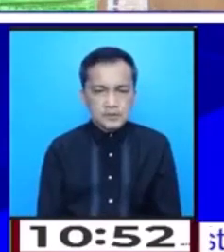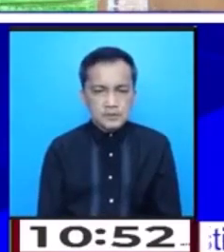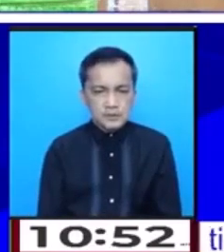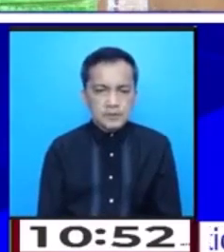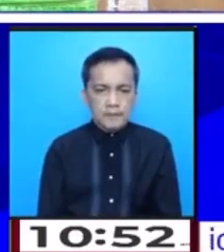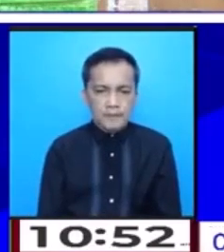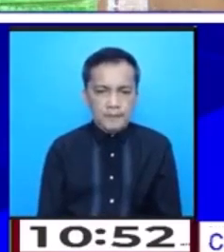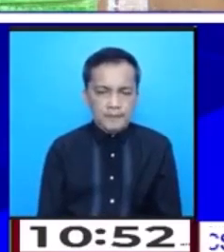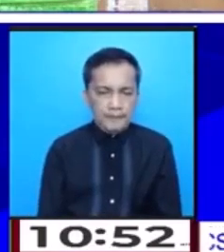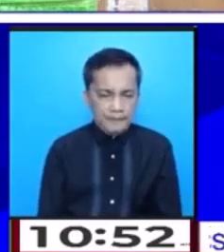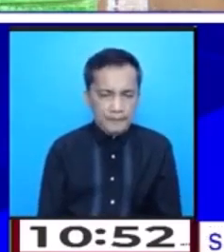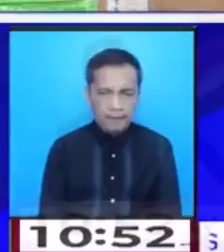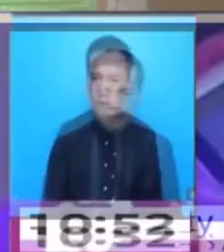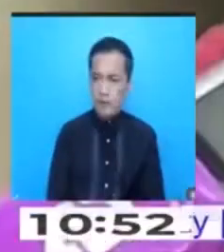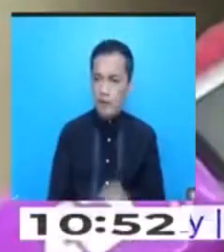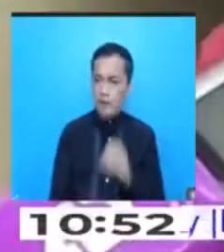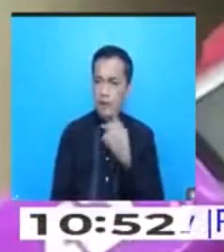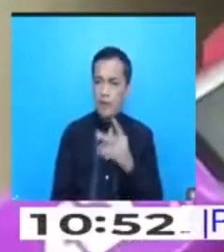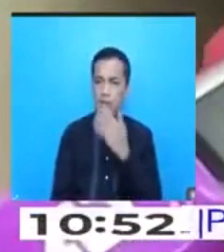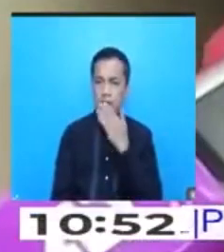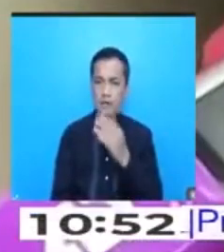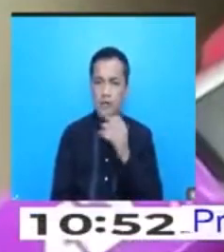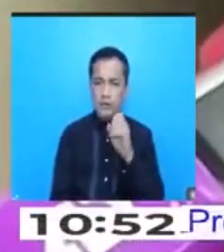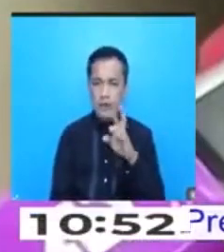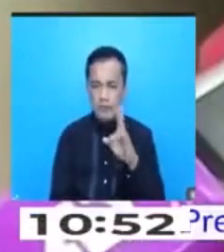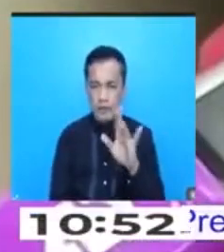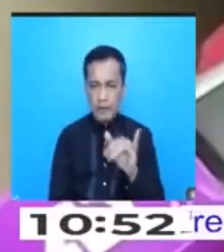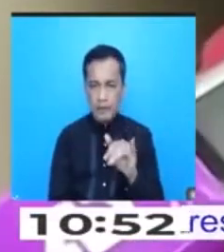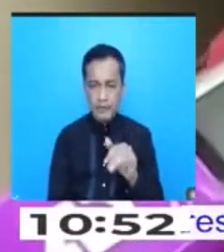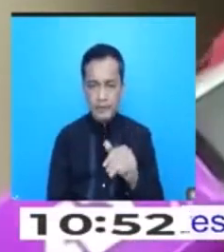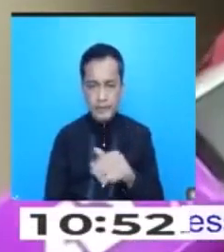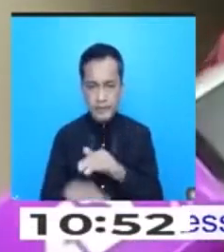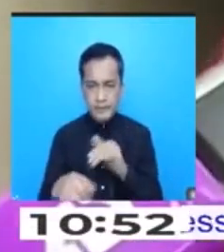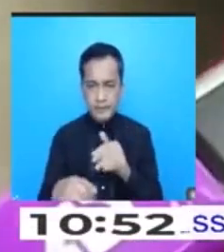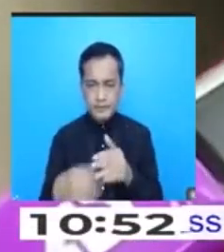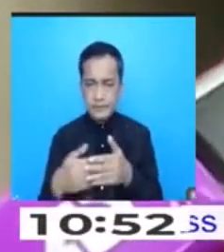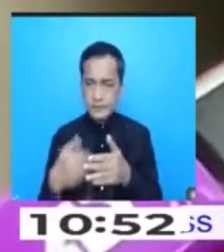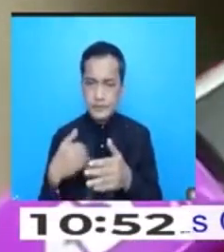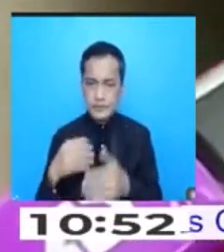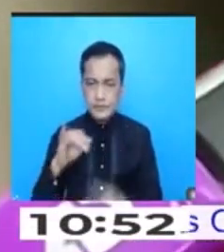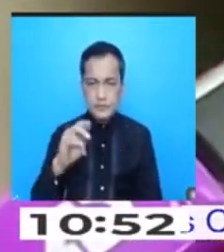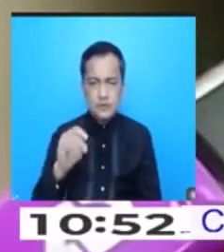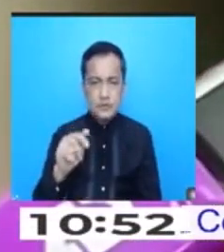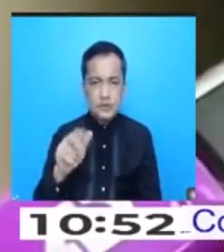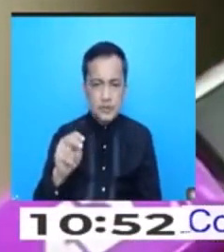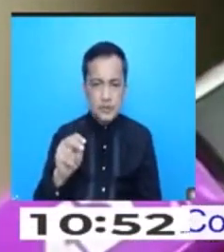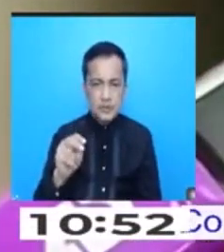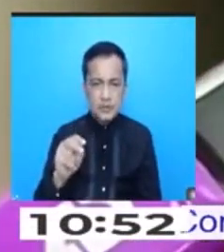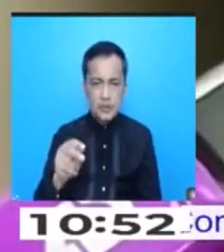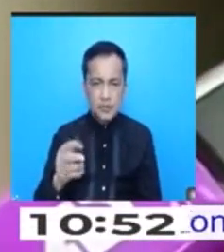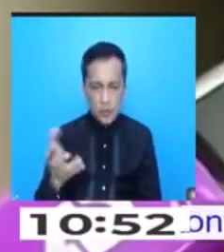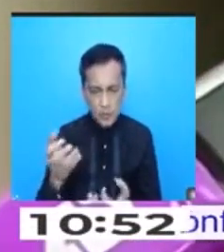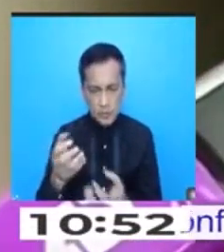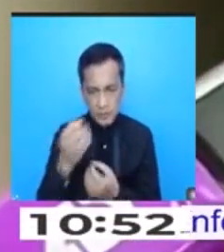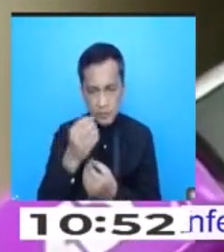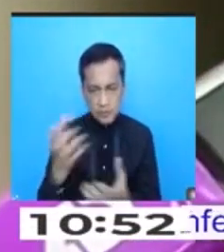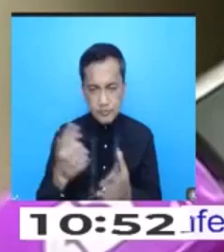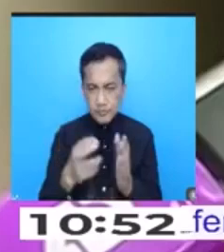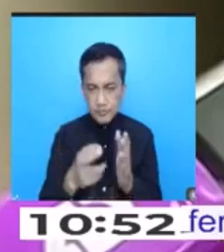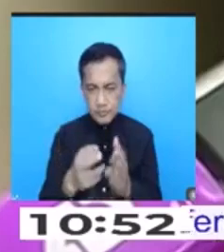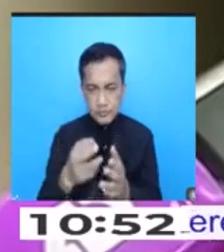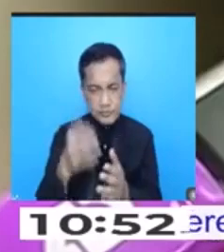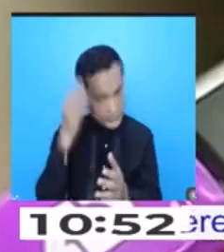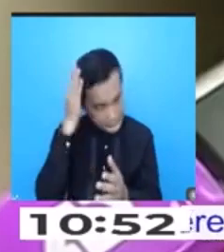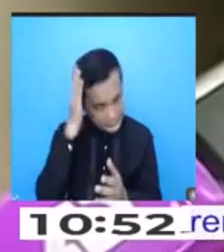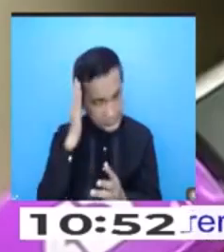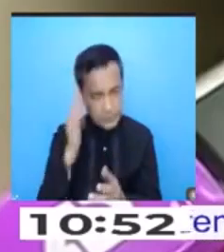Okay, thank you, Secretary. Okay, before I call on Mr. Jonathan, I would like to respectfully inform our media partners that